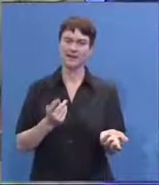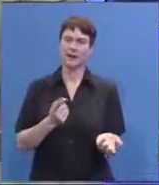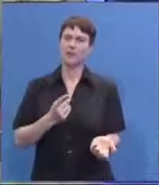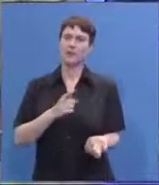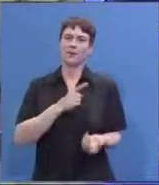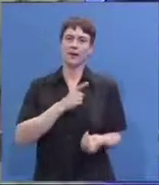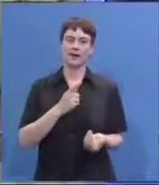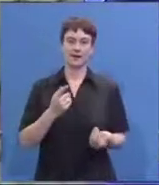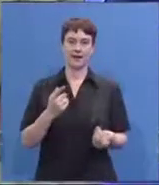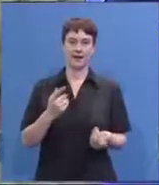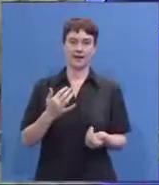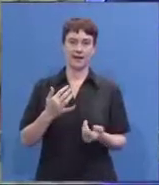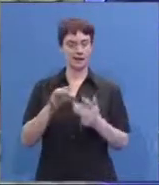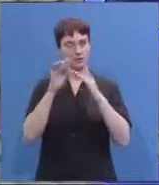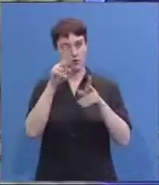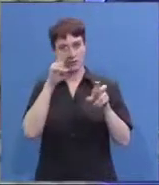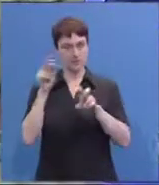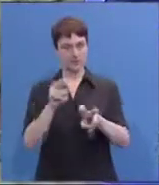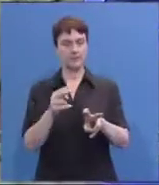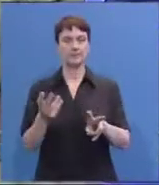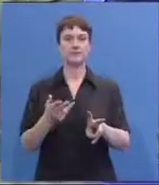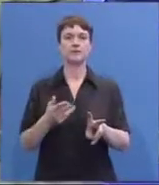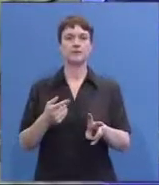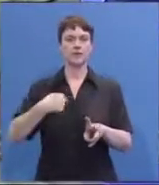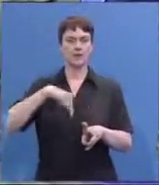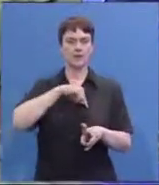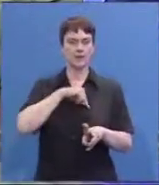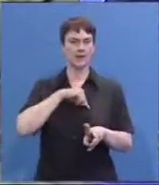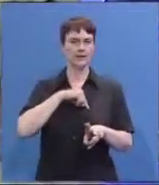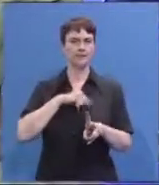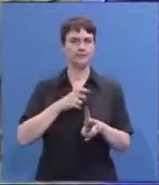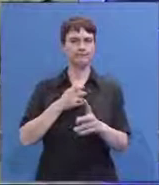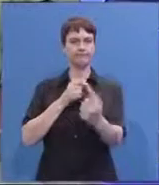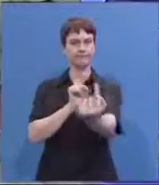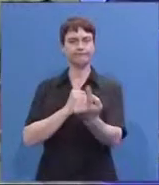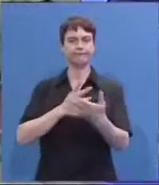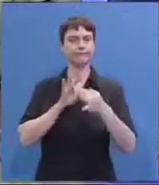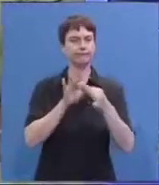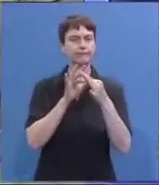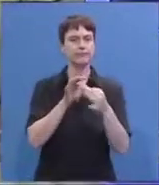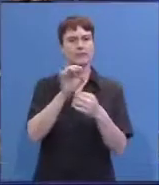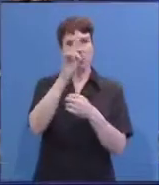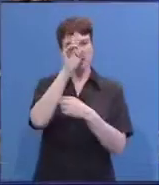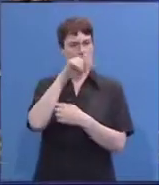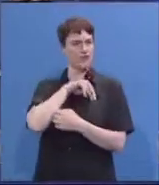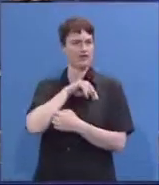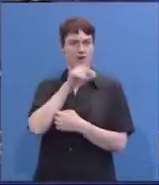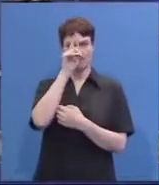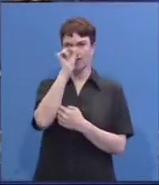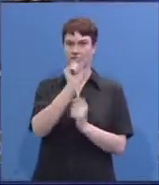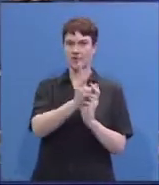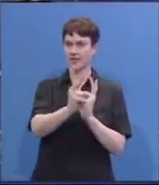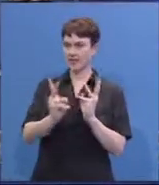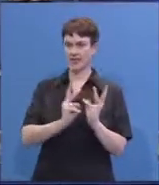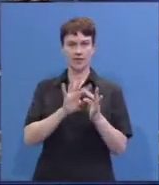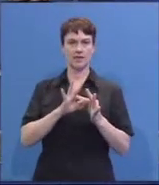especially when we look at how we relate with each other across the different faiths? I think one of the great aspects